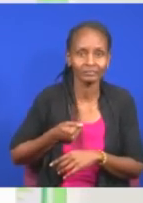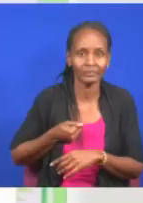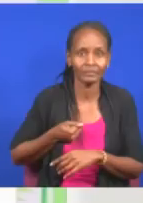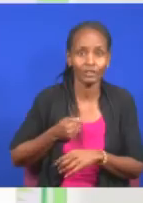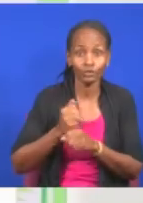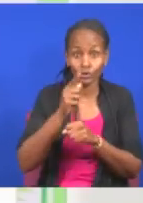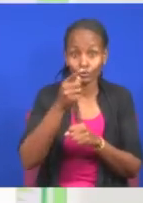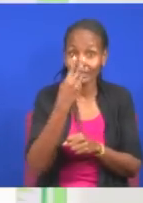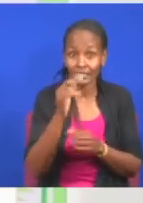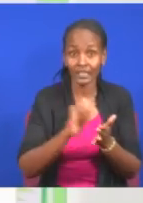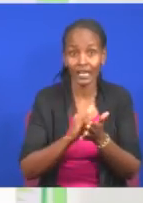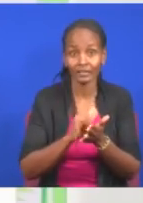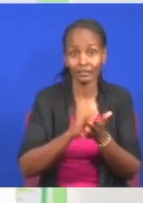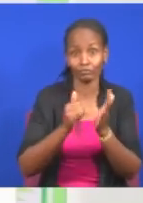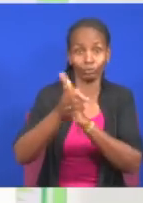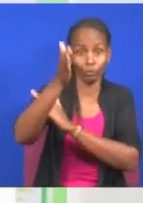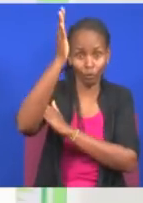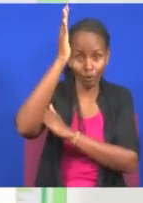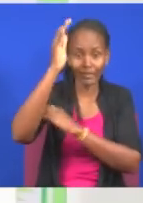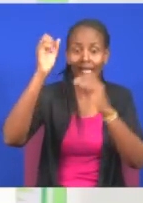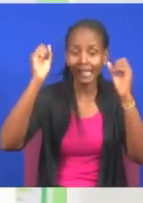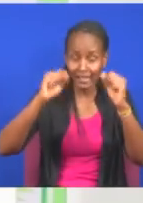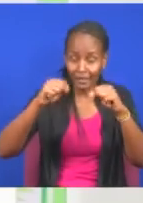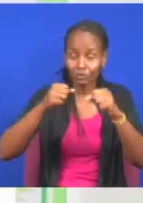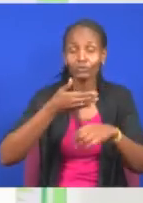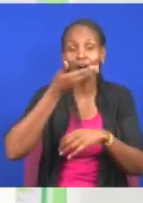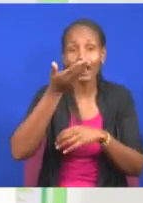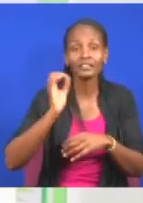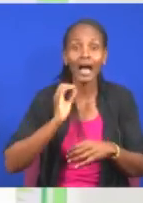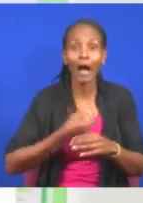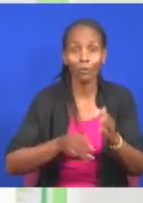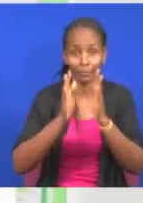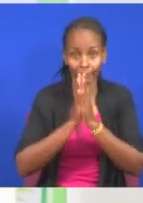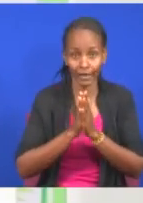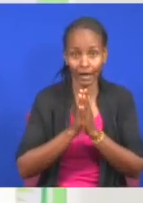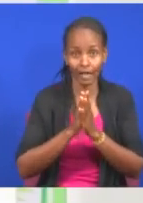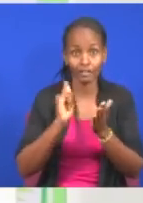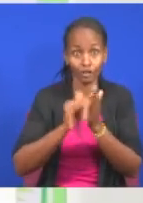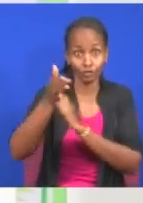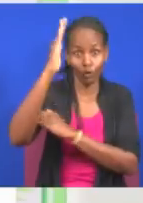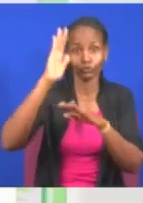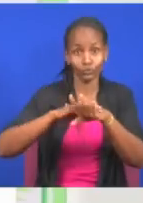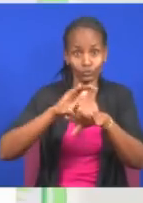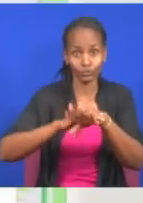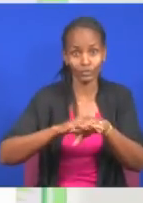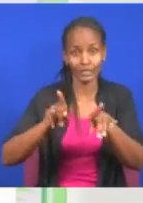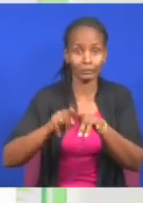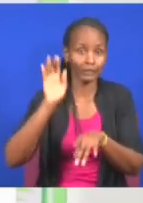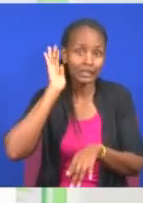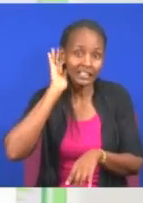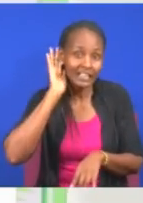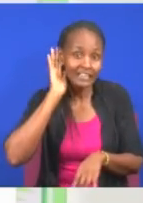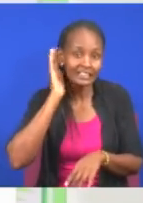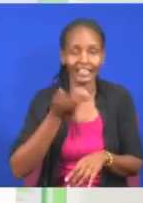do you see that? That God is able to answer our prayers, and our God is a good God. He hears and